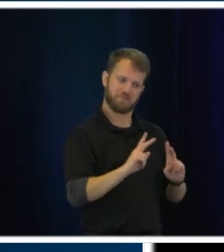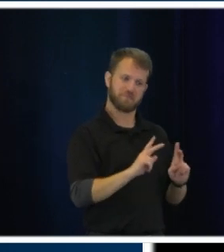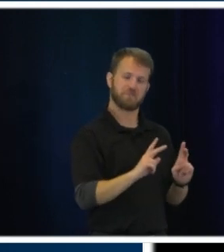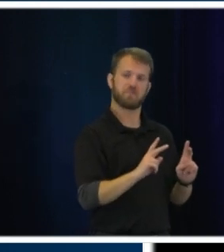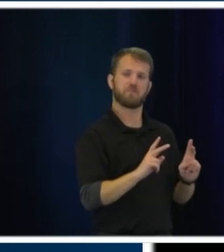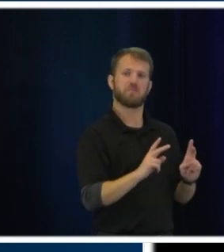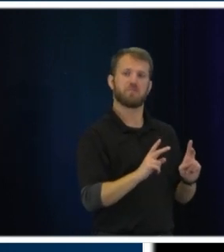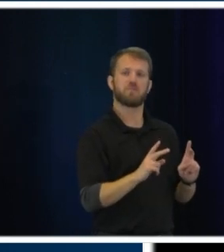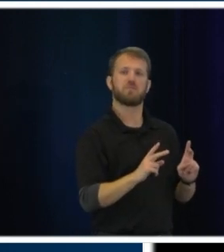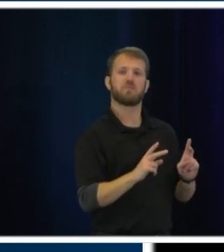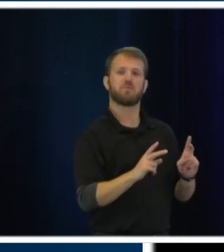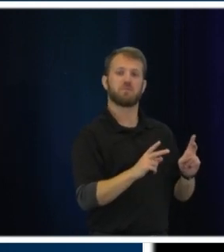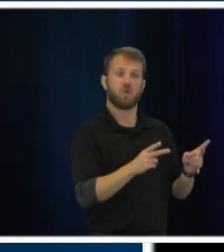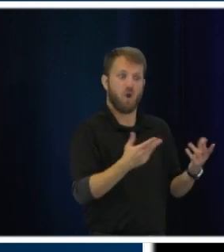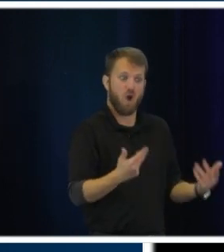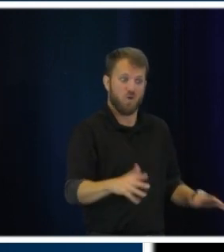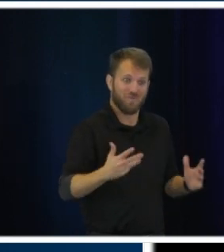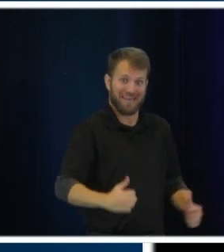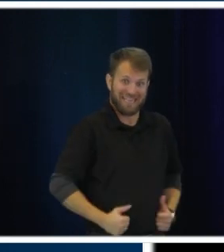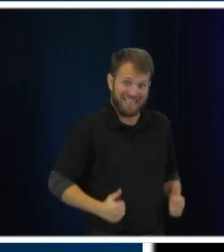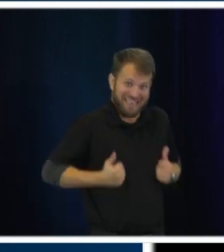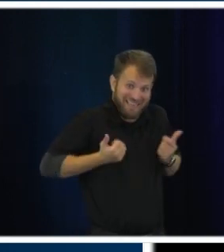to buy the homes that they were living in.